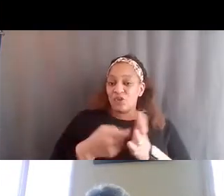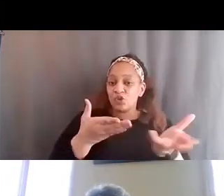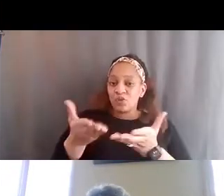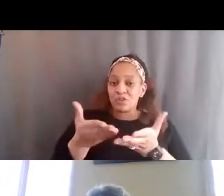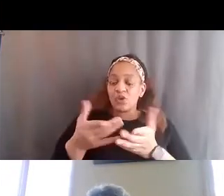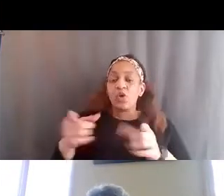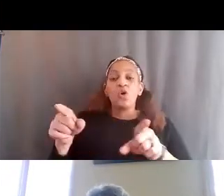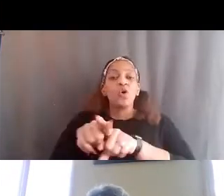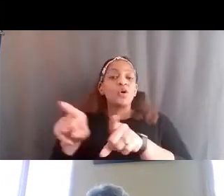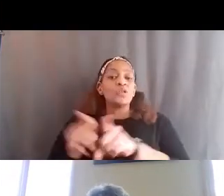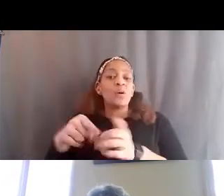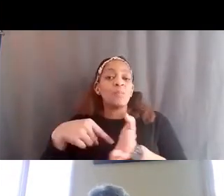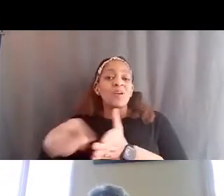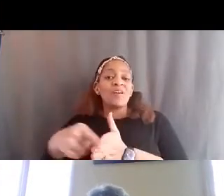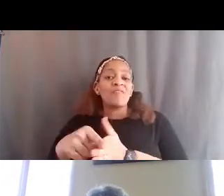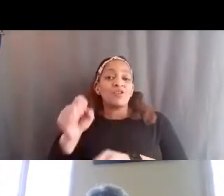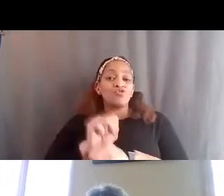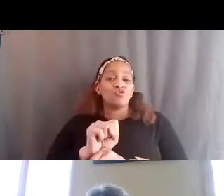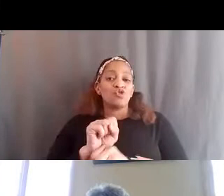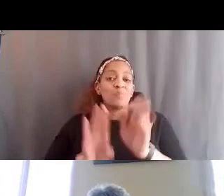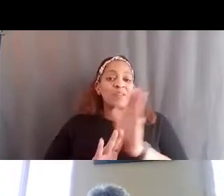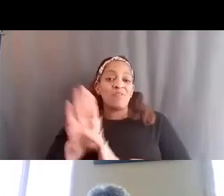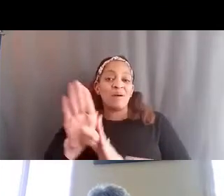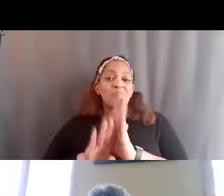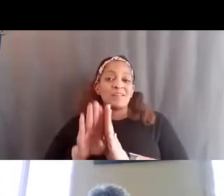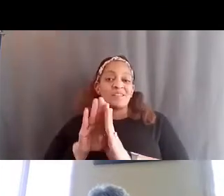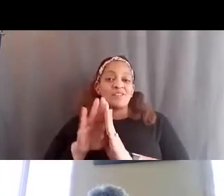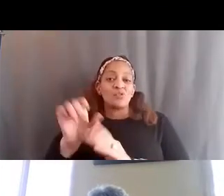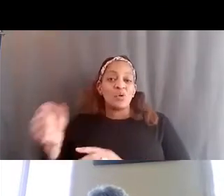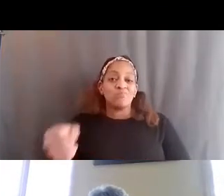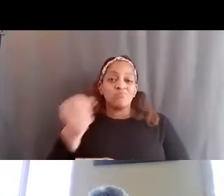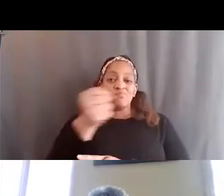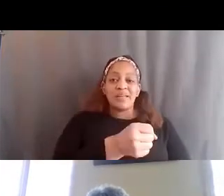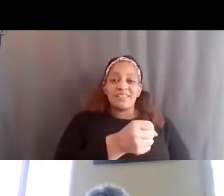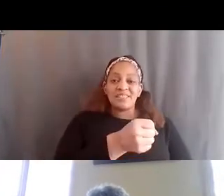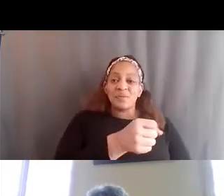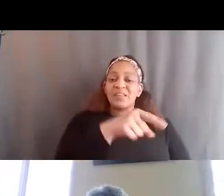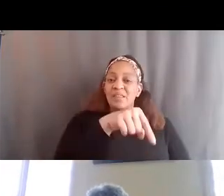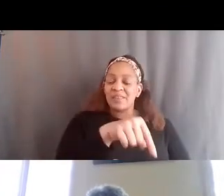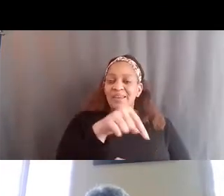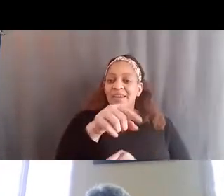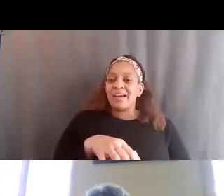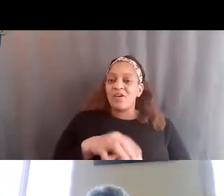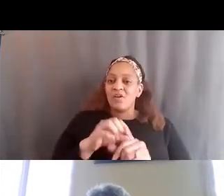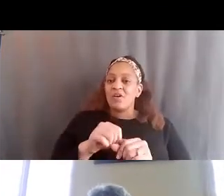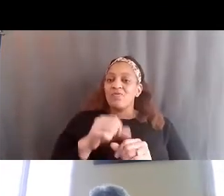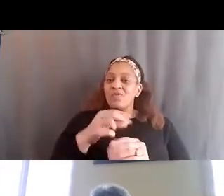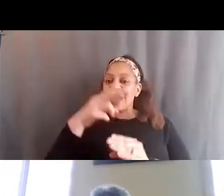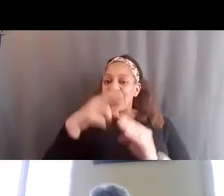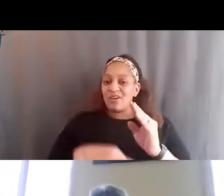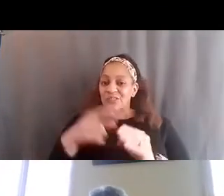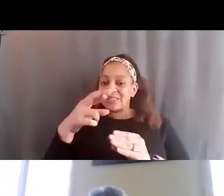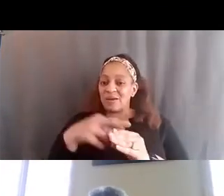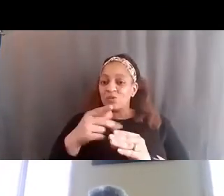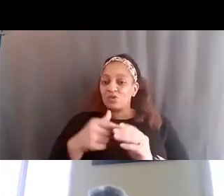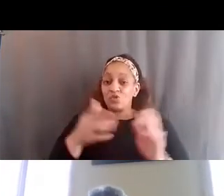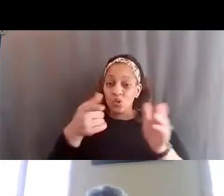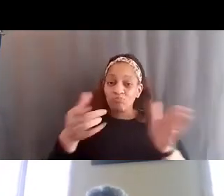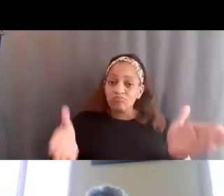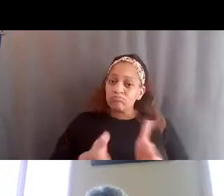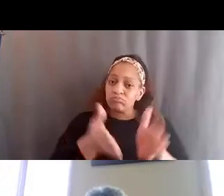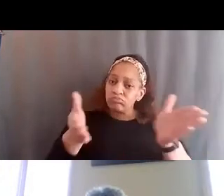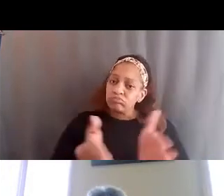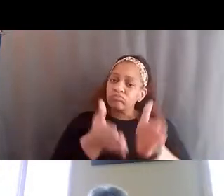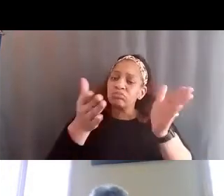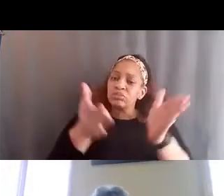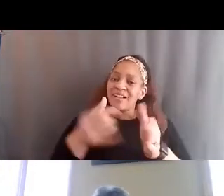job development and placement on an outcome basis to encourage getting to that outcome because we know people want to